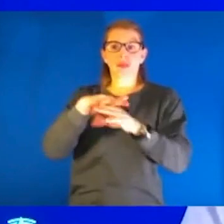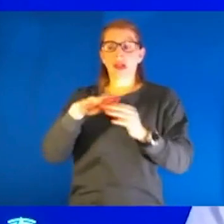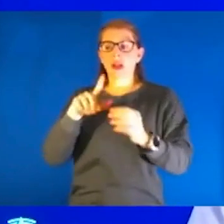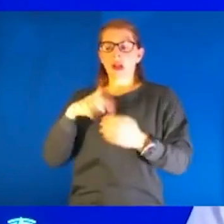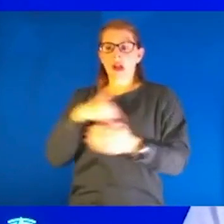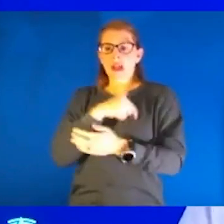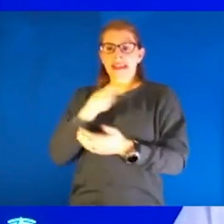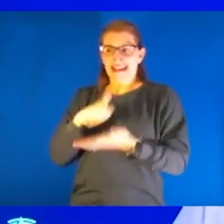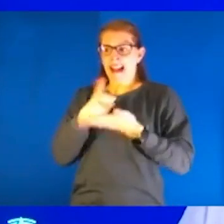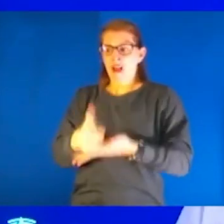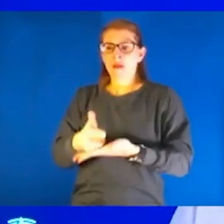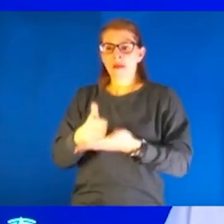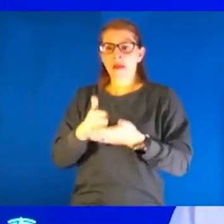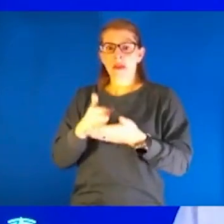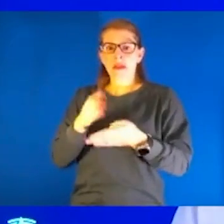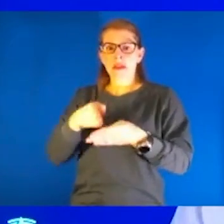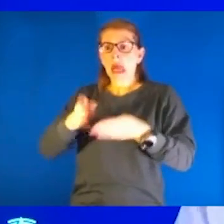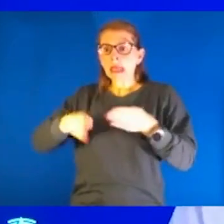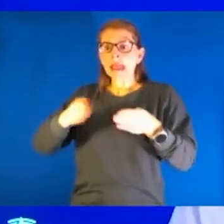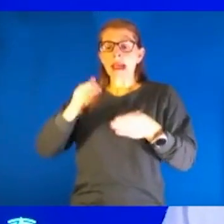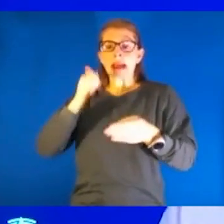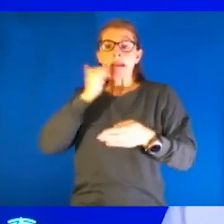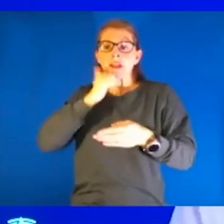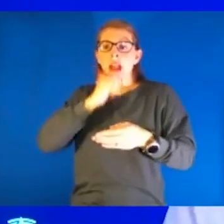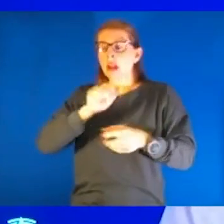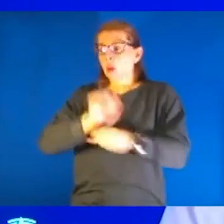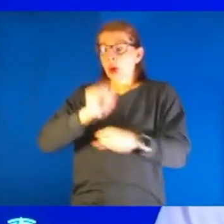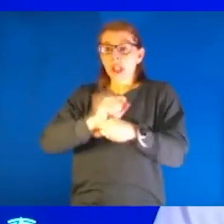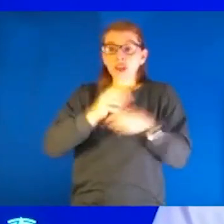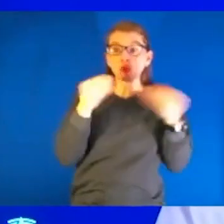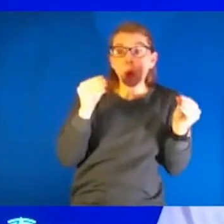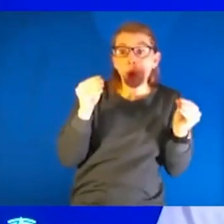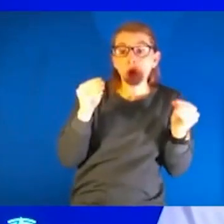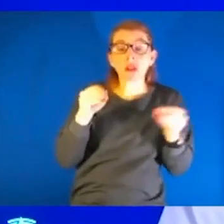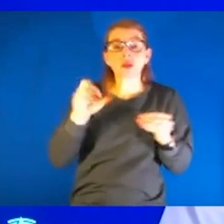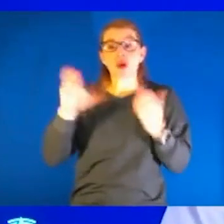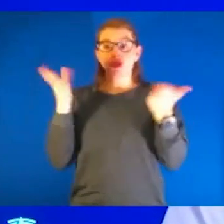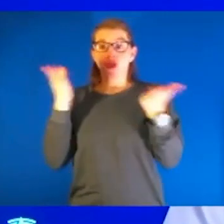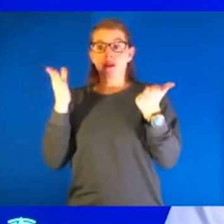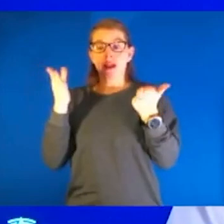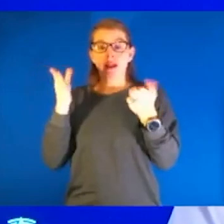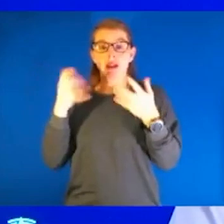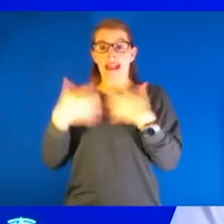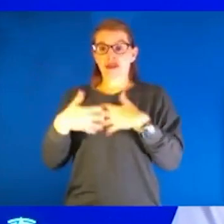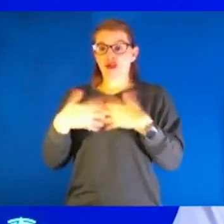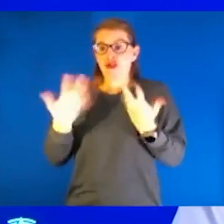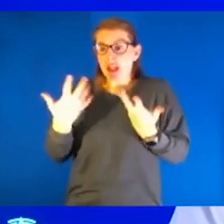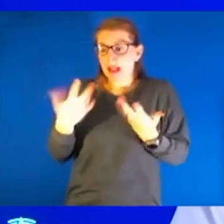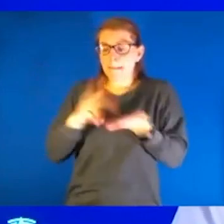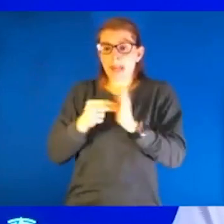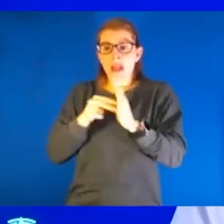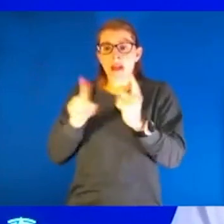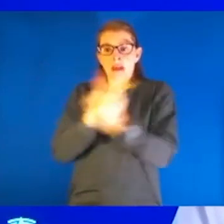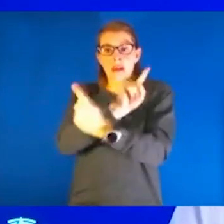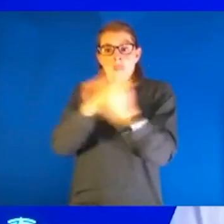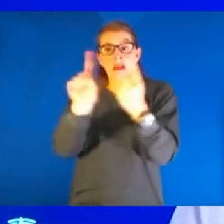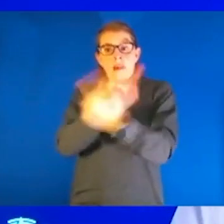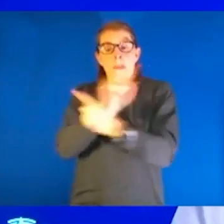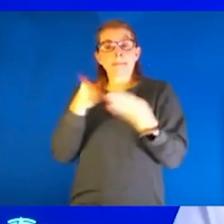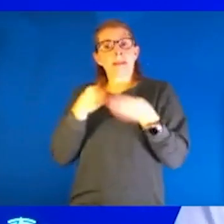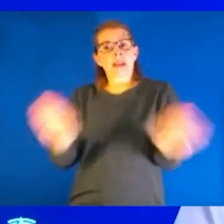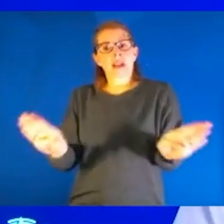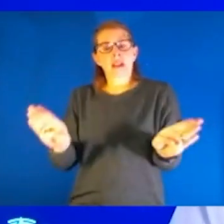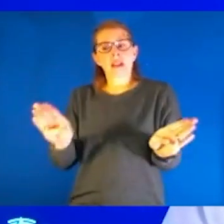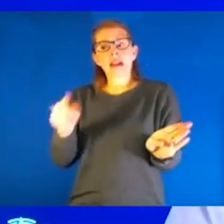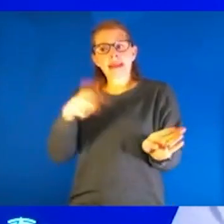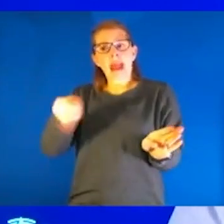day. And again, it's working at stores in the service industry where they come into contact with the public, where they are certainly at risk of getting the infection. So it's important